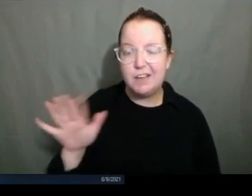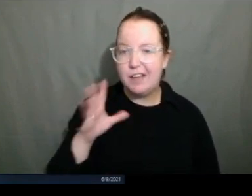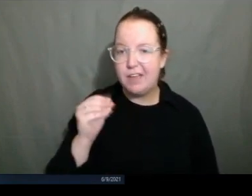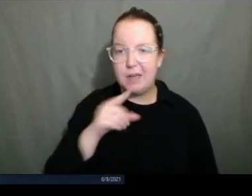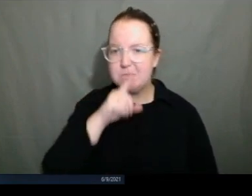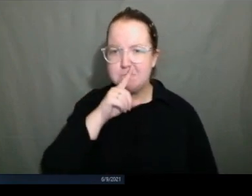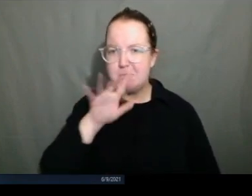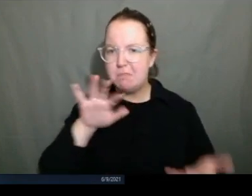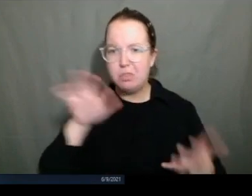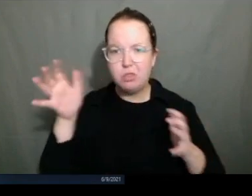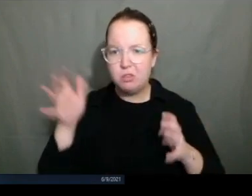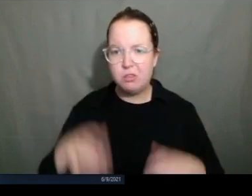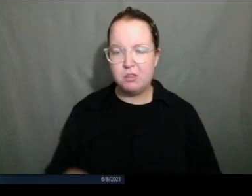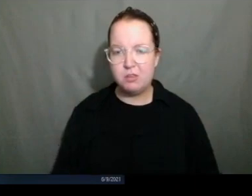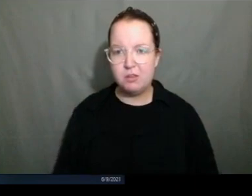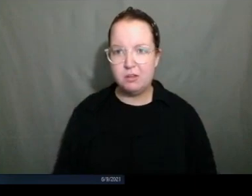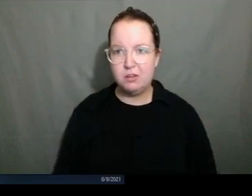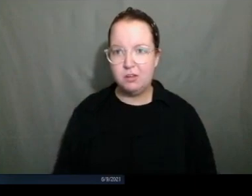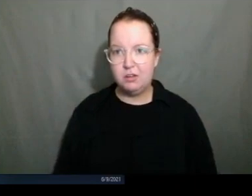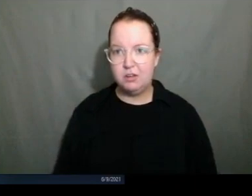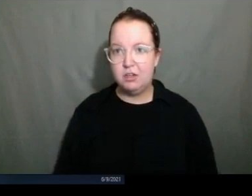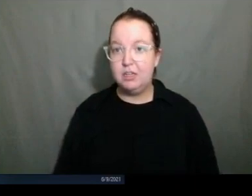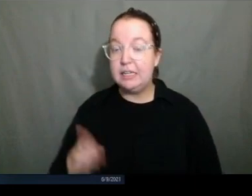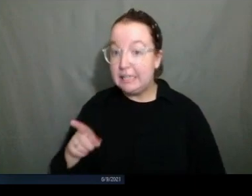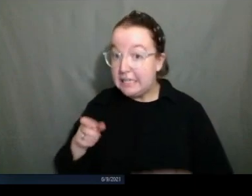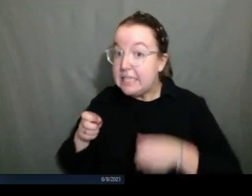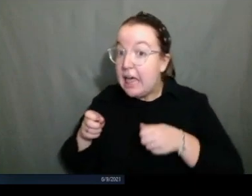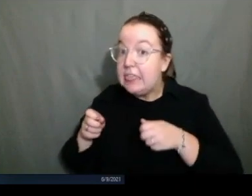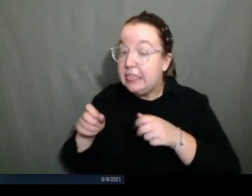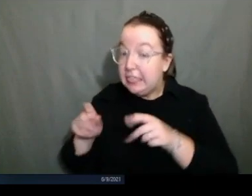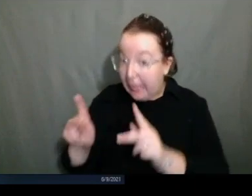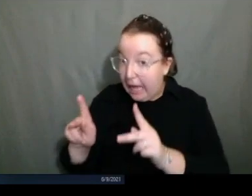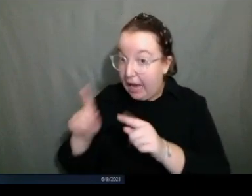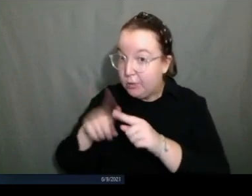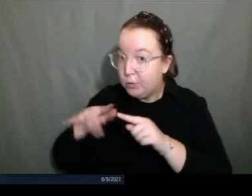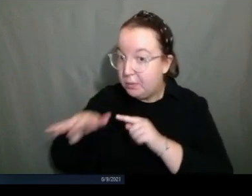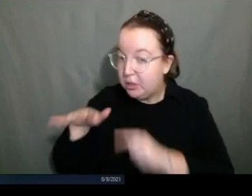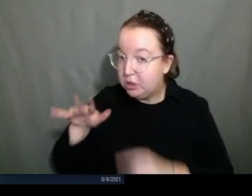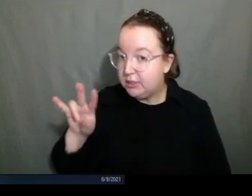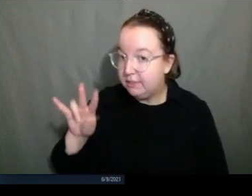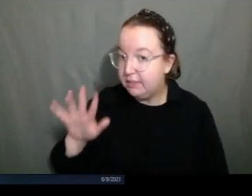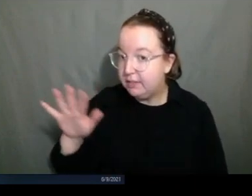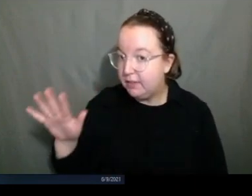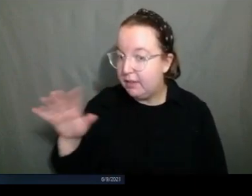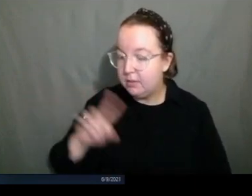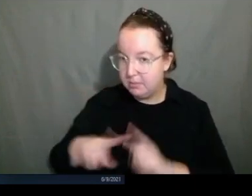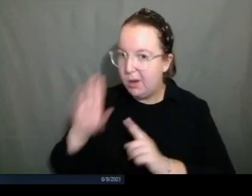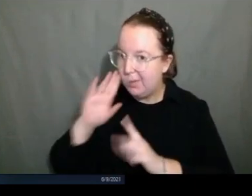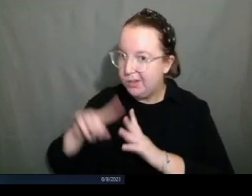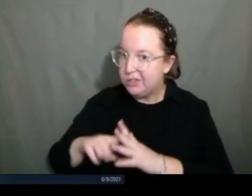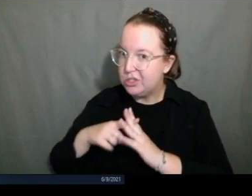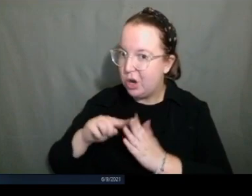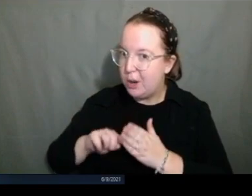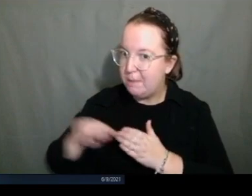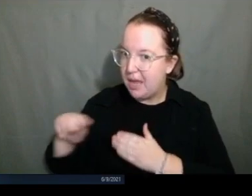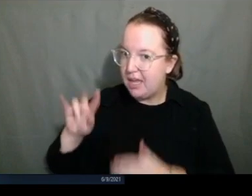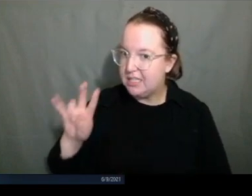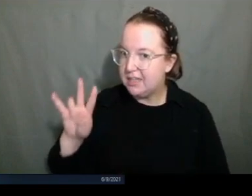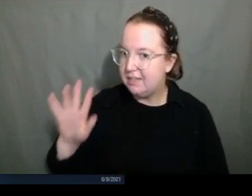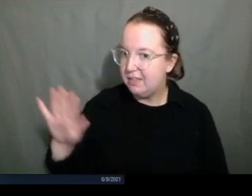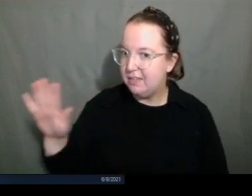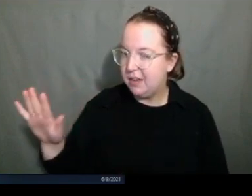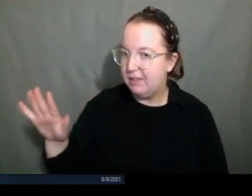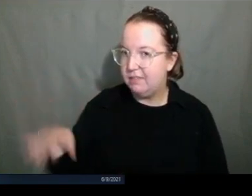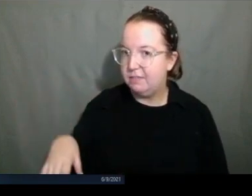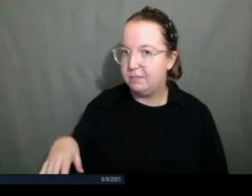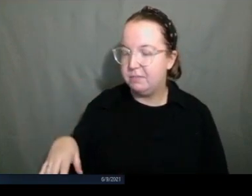a problem? He will be allowed to punch in at 7:55, but it will pay him from 7:55 forward. So this is